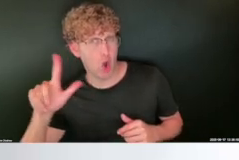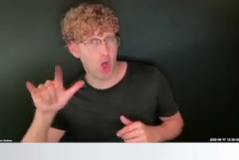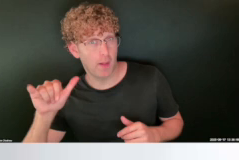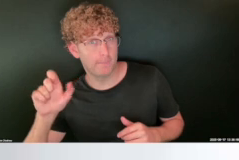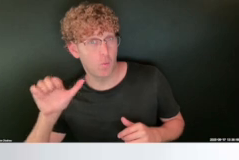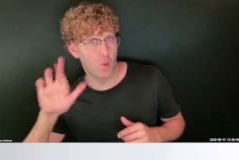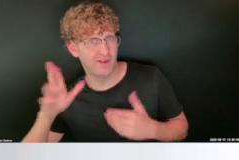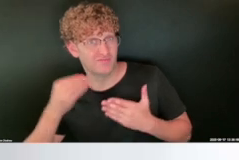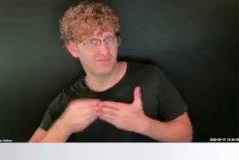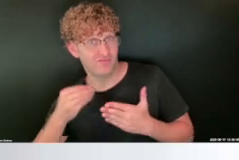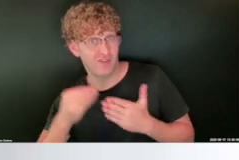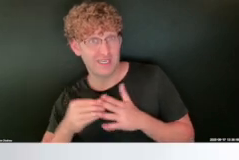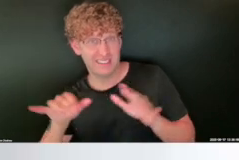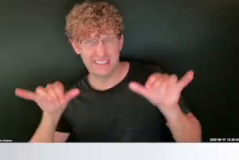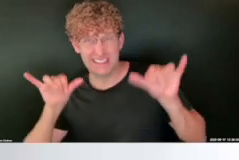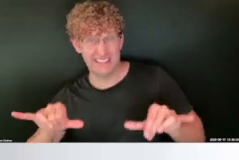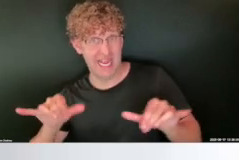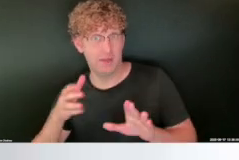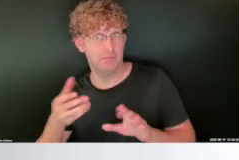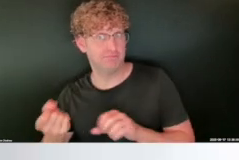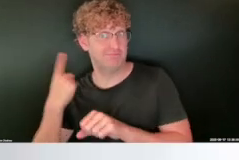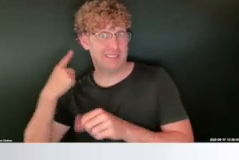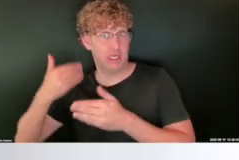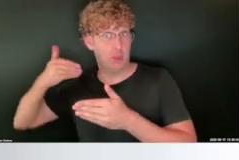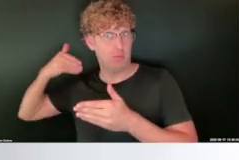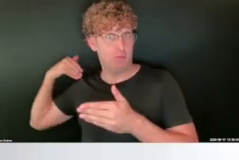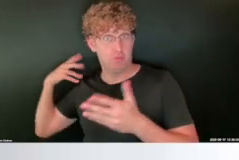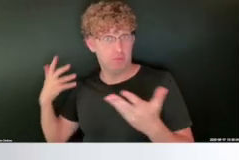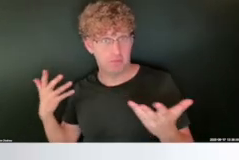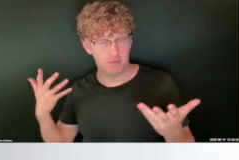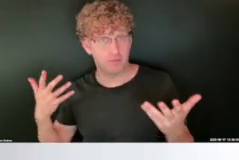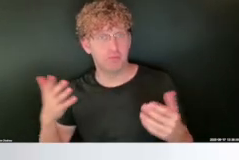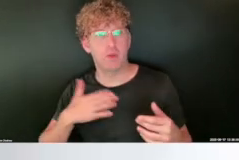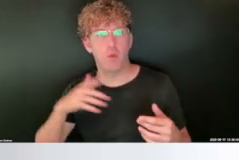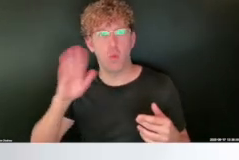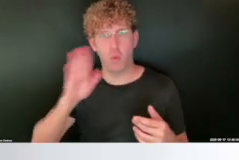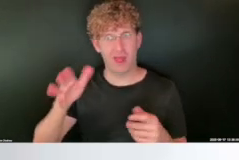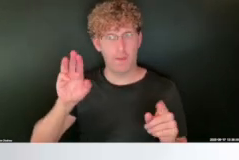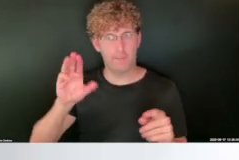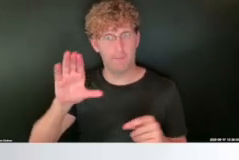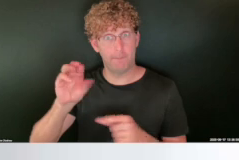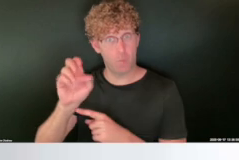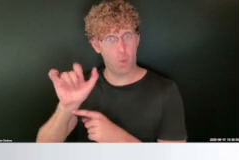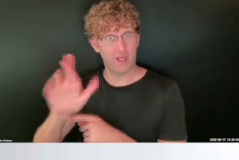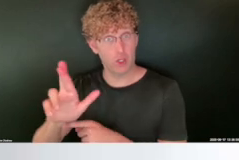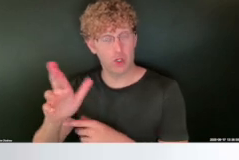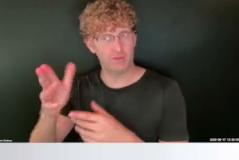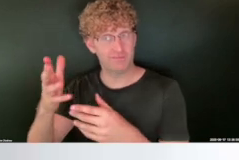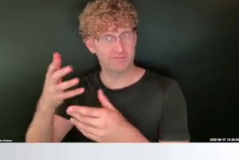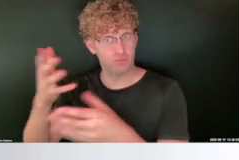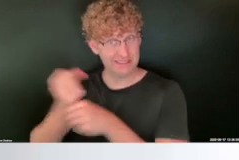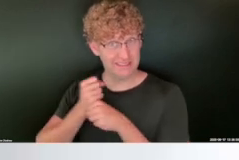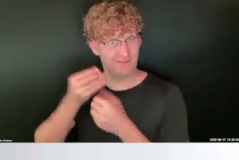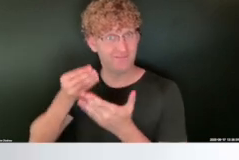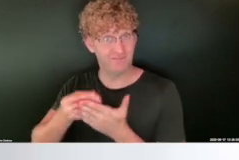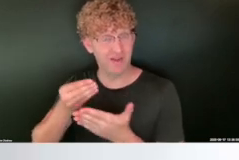is not what we're talking about today, but if your question is like, will Moyer receive funding? So far, yes. So Yes. sorry, Steph,